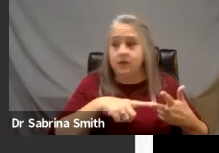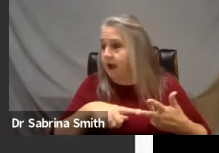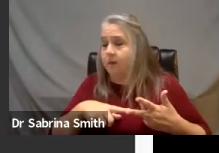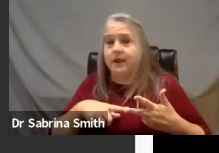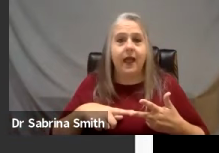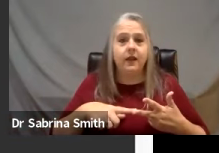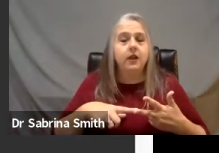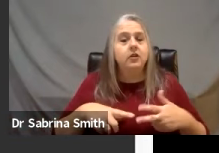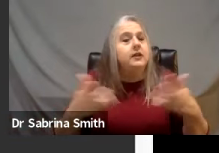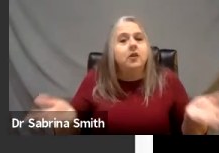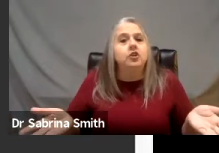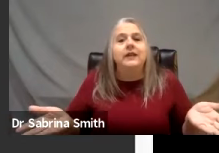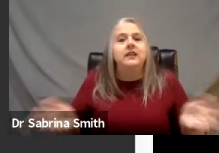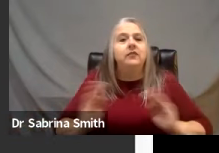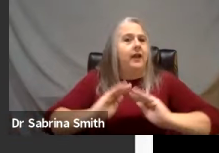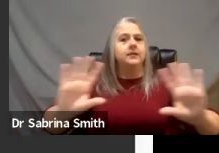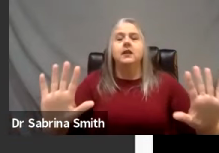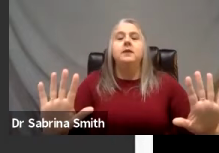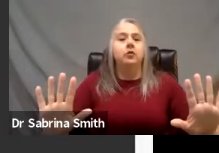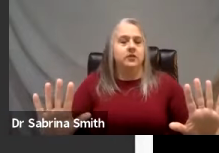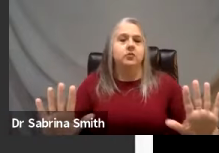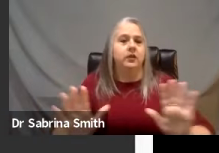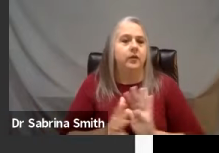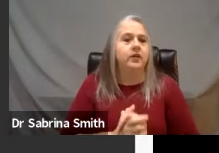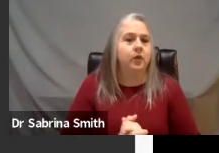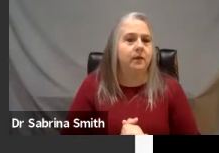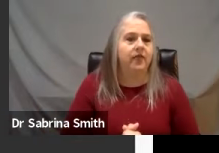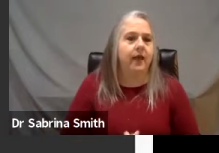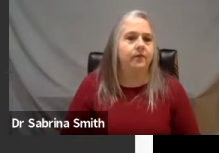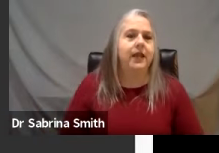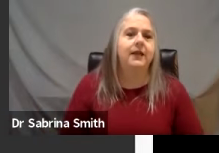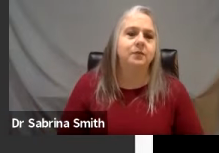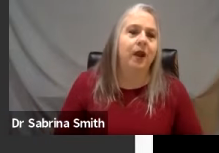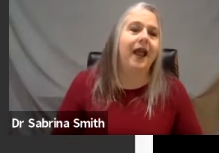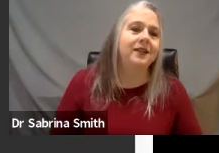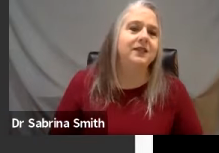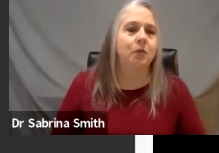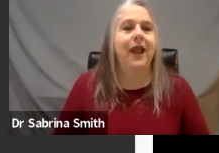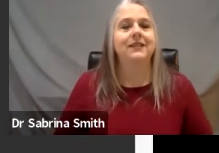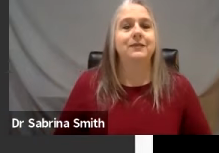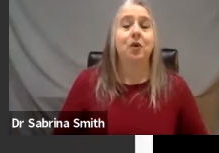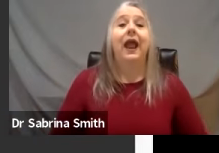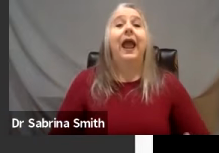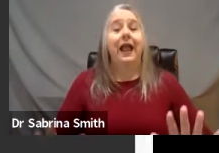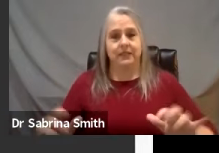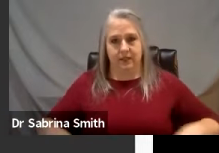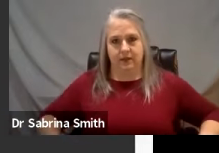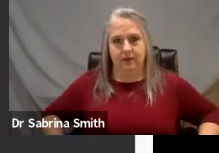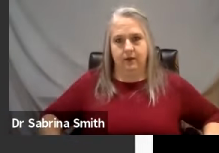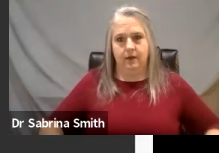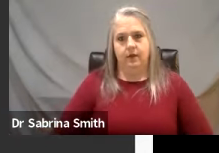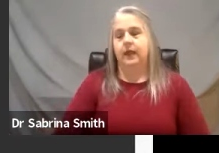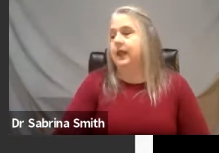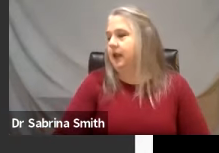dad, and now I'm dad. As long as you identify it, it's going to be crystal clear. We don't have to worry about that. Yes, practice, practice,